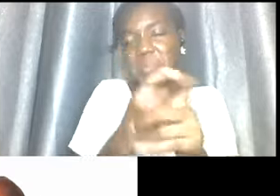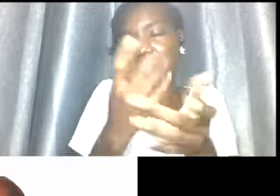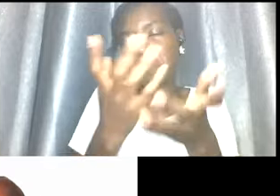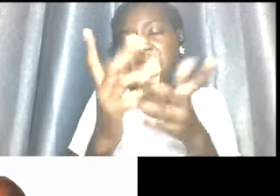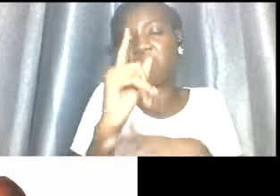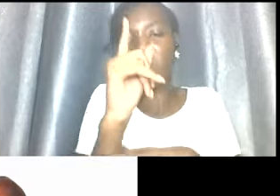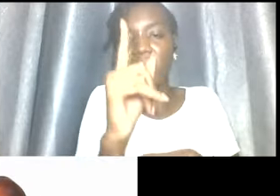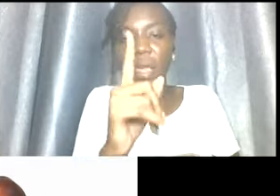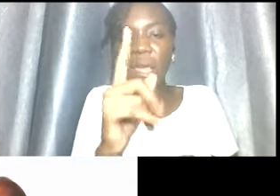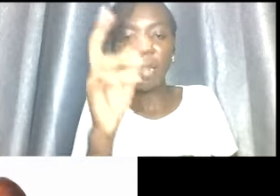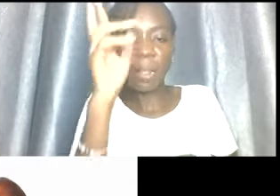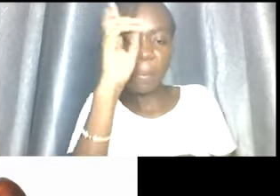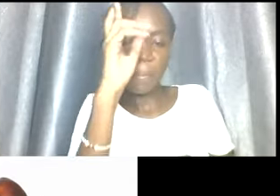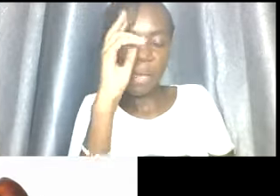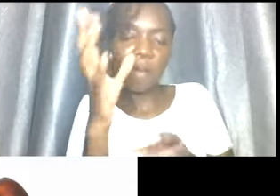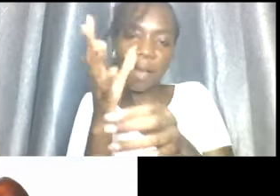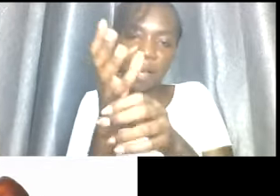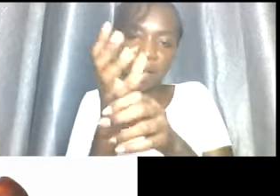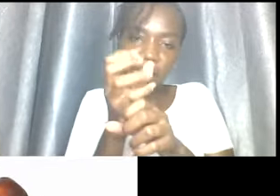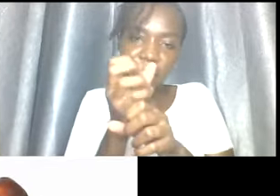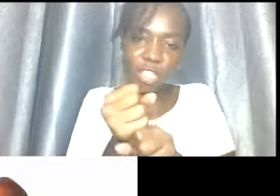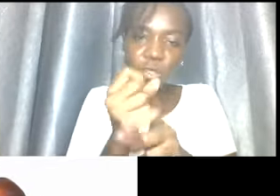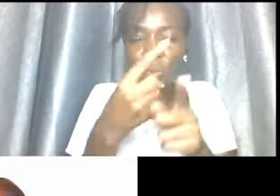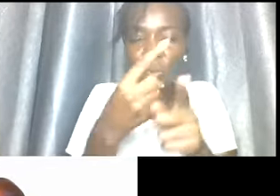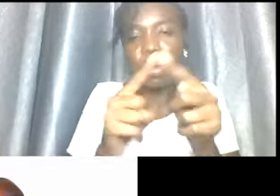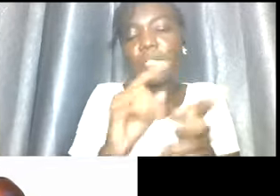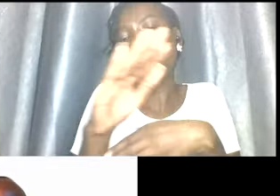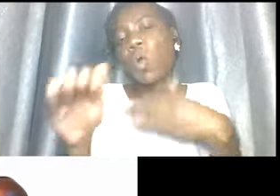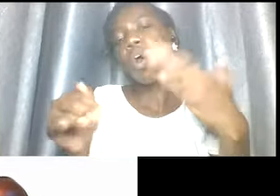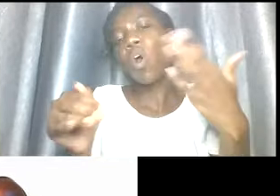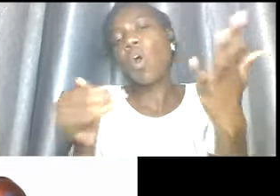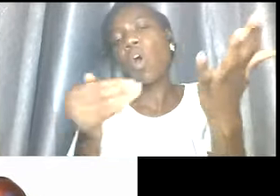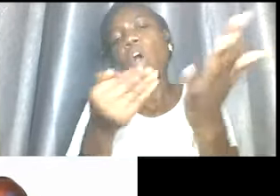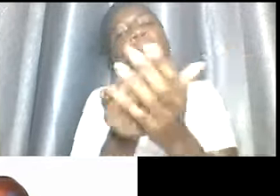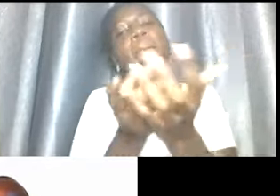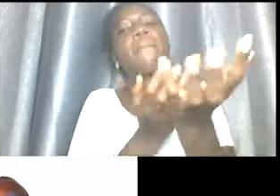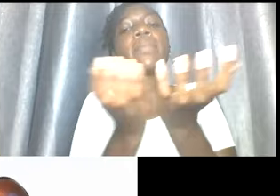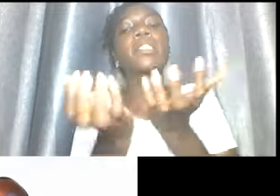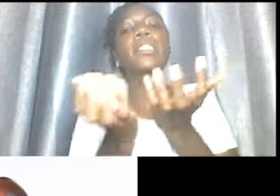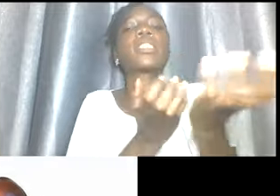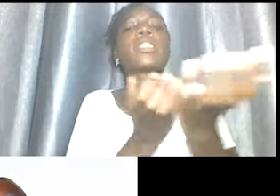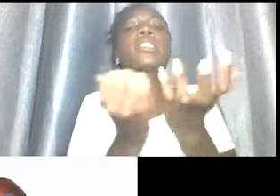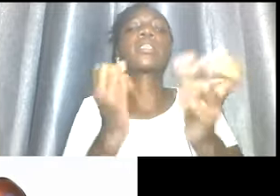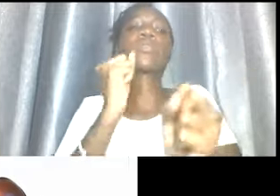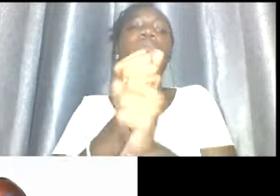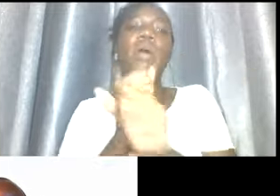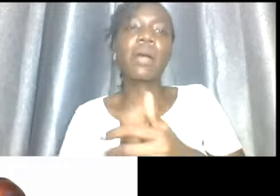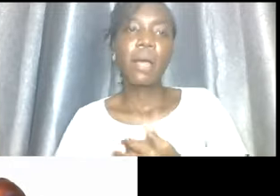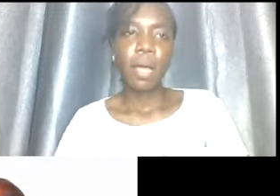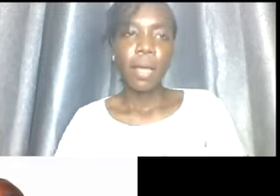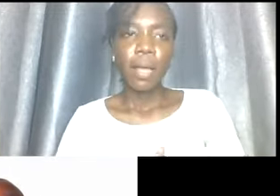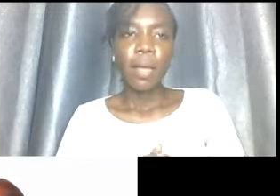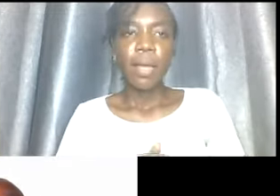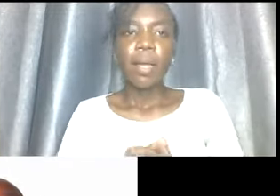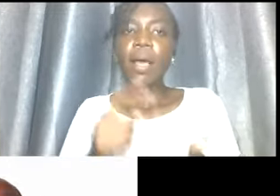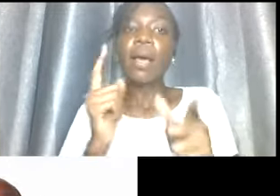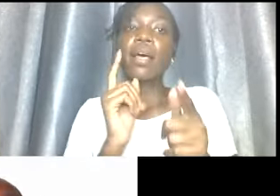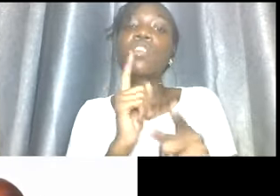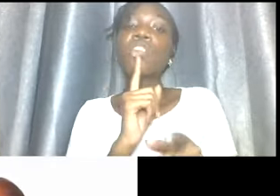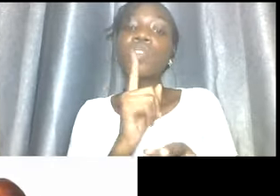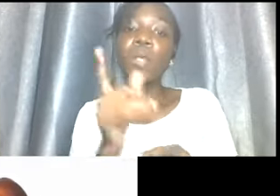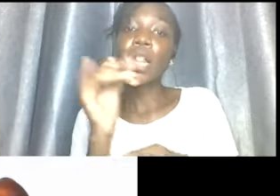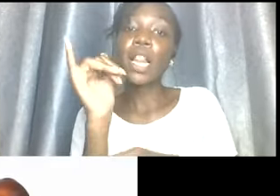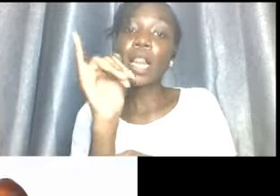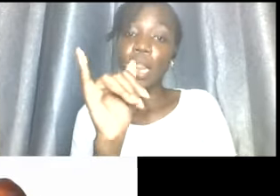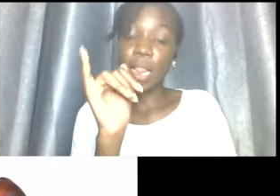of the organization, but the whole of that business, that operation. And so with that framework, with